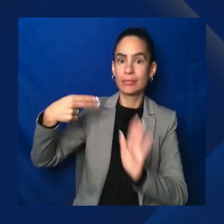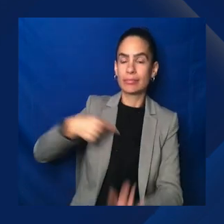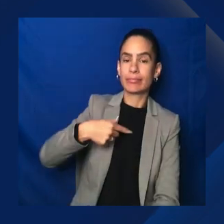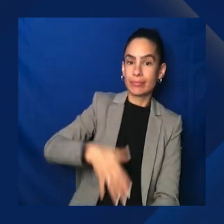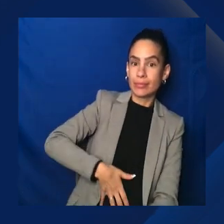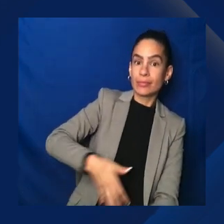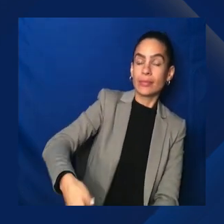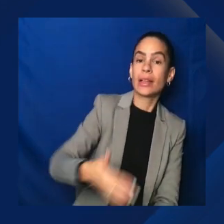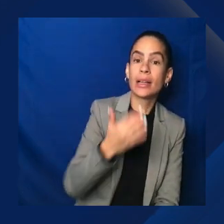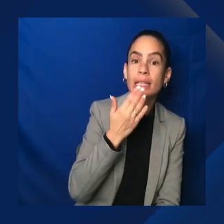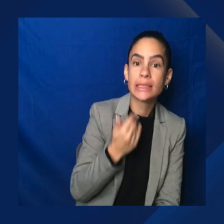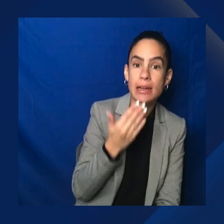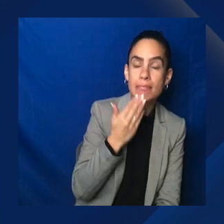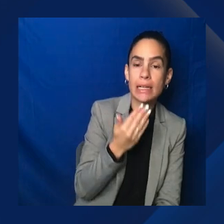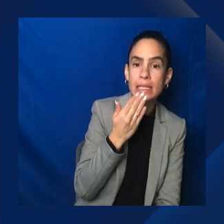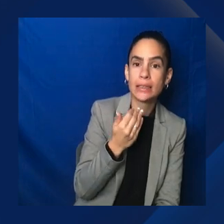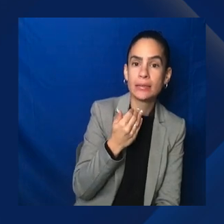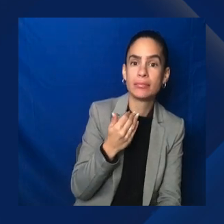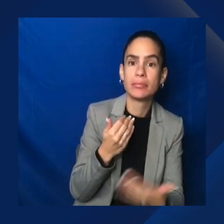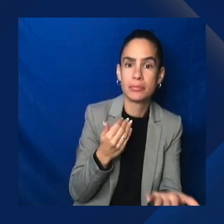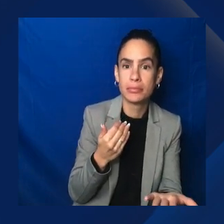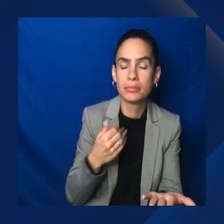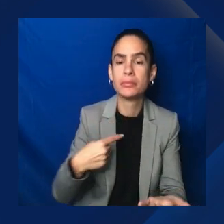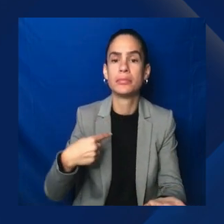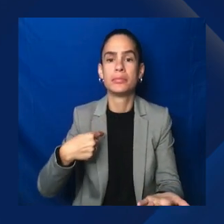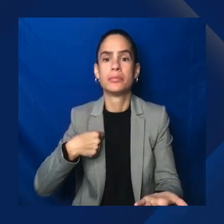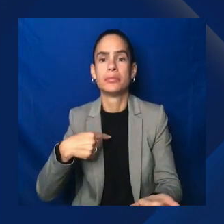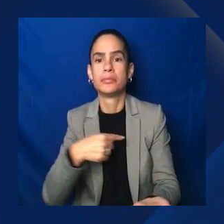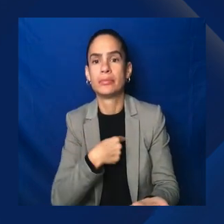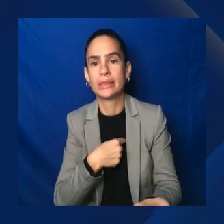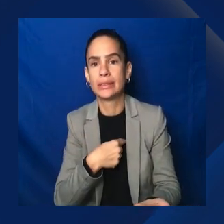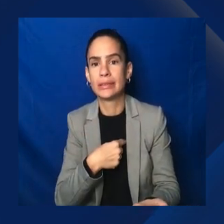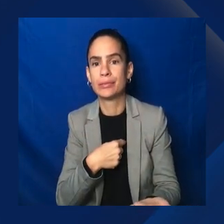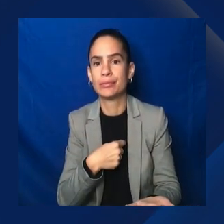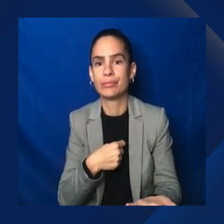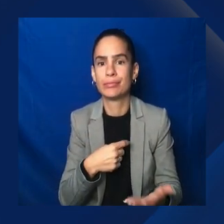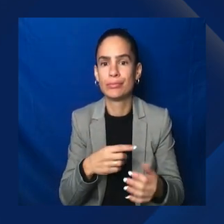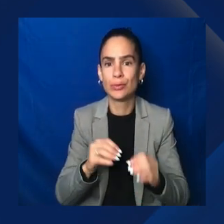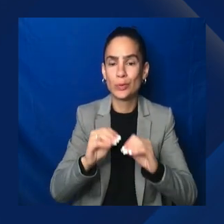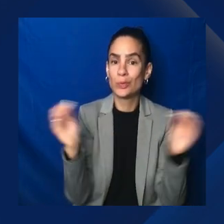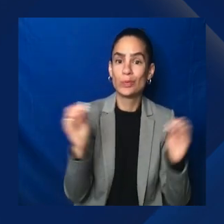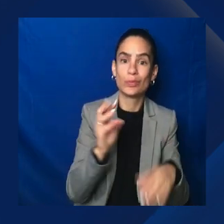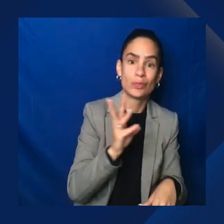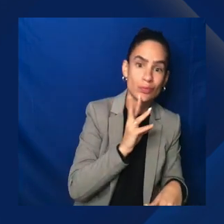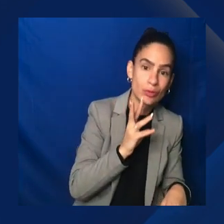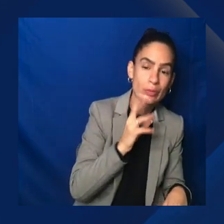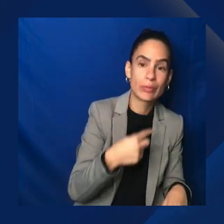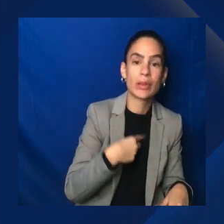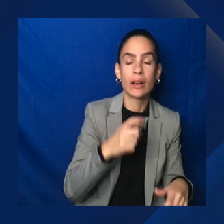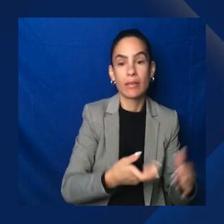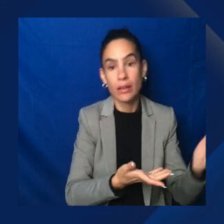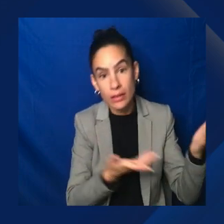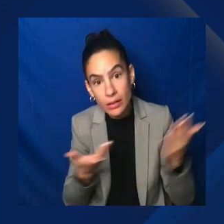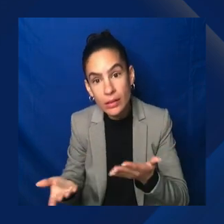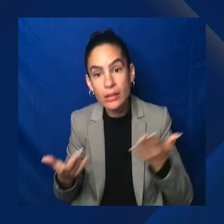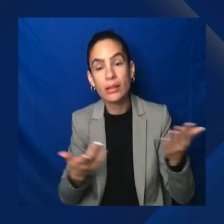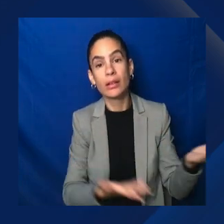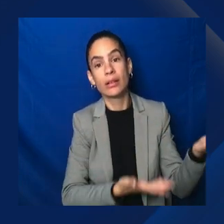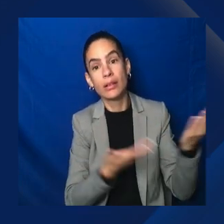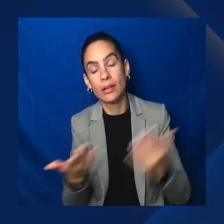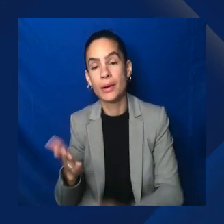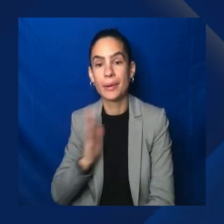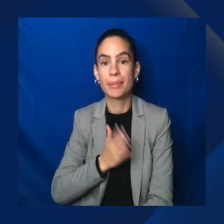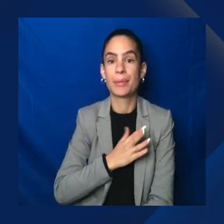we don't have running water. We have to haul our water several miles away from a well, and